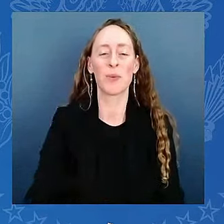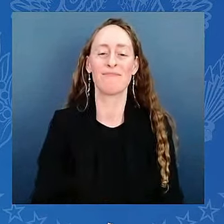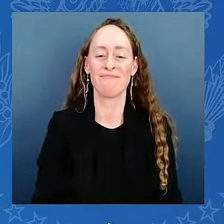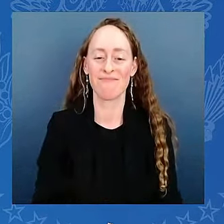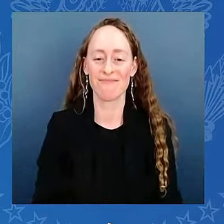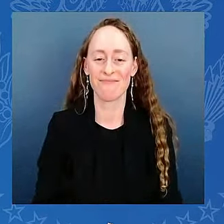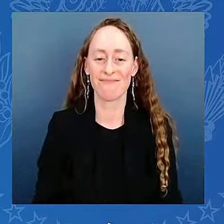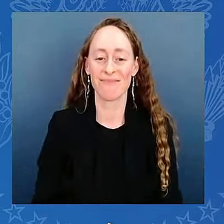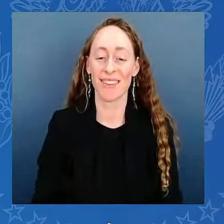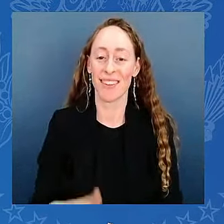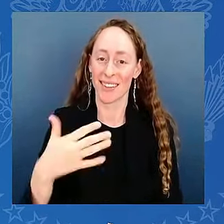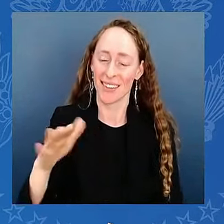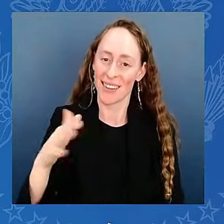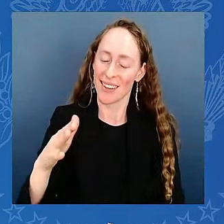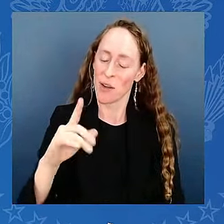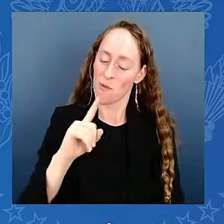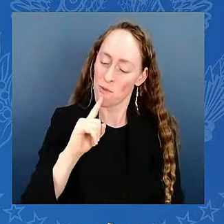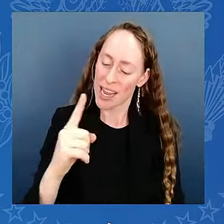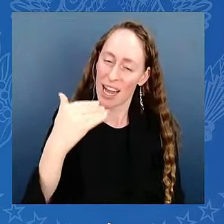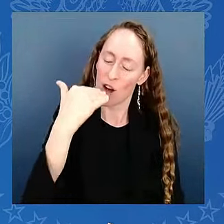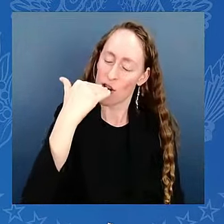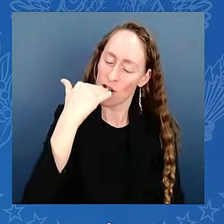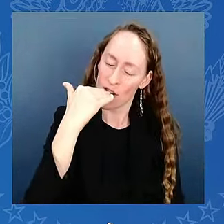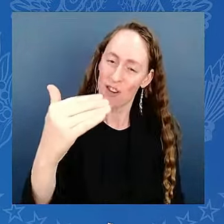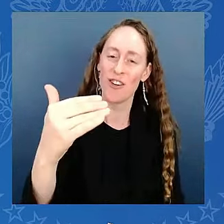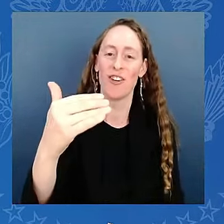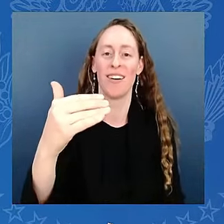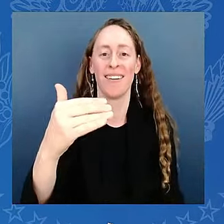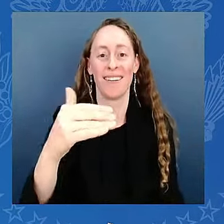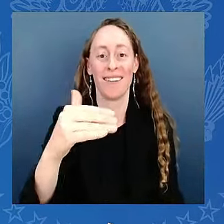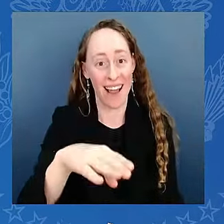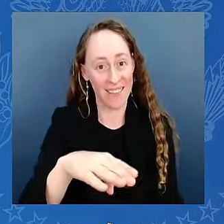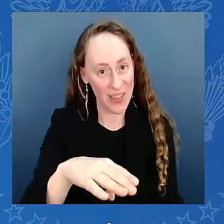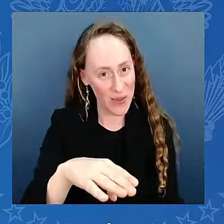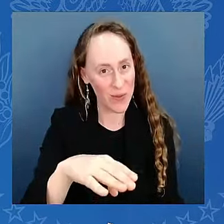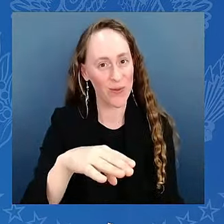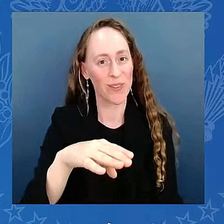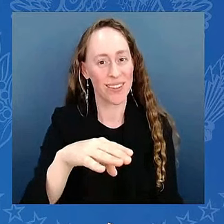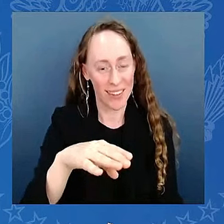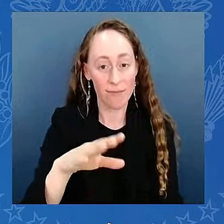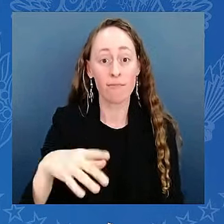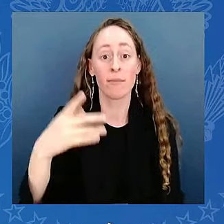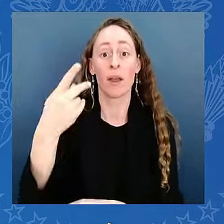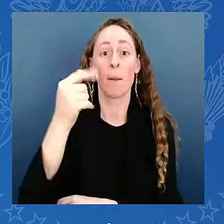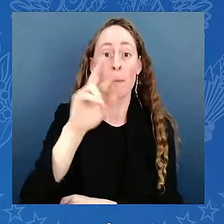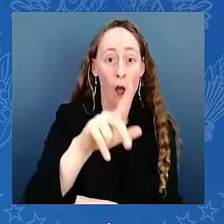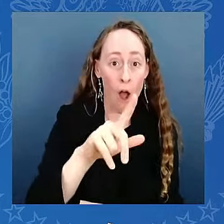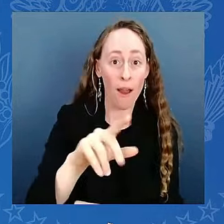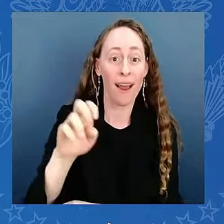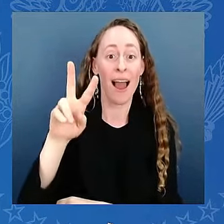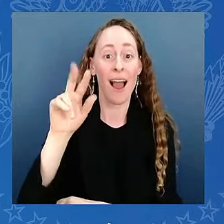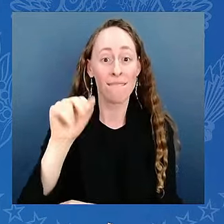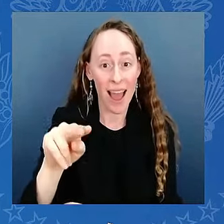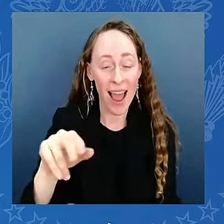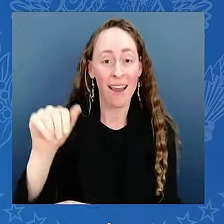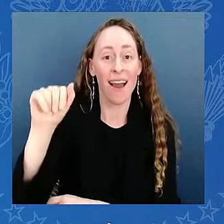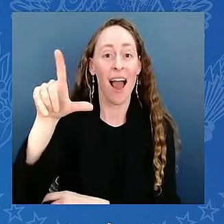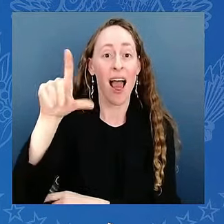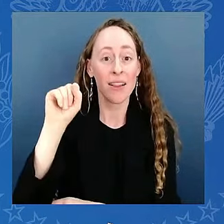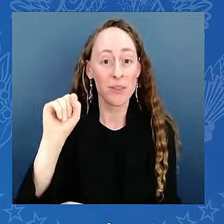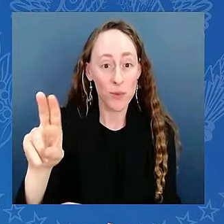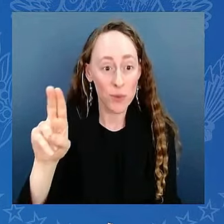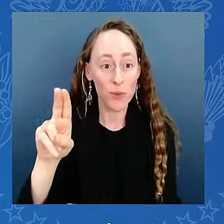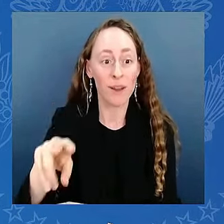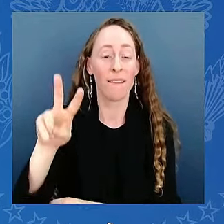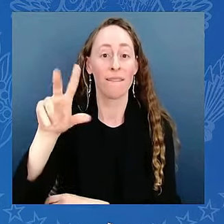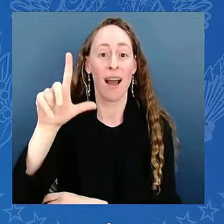afternoon. Today, we're bringing home Paul, Evan, Alsu, Vladimir. Three American citizens and one American green card